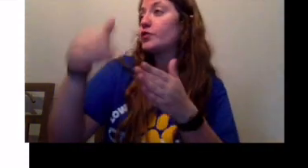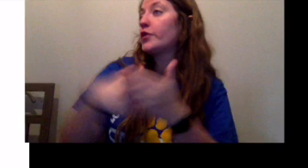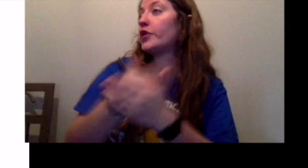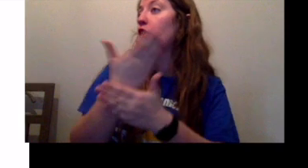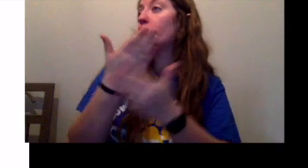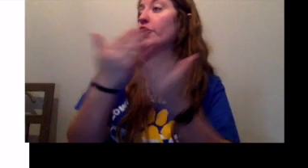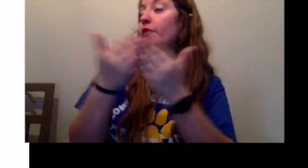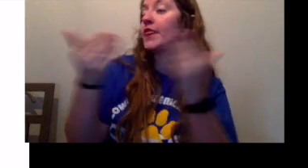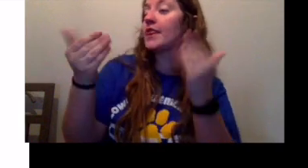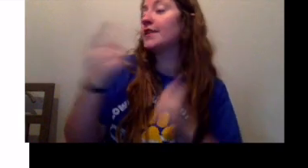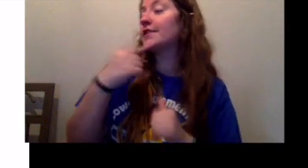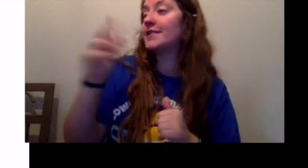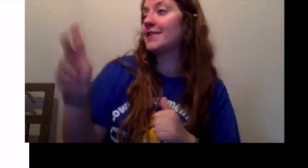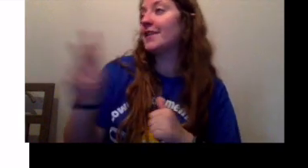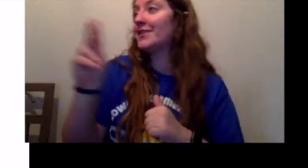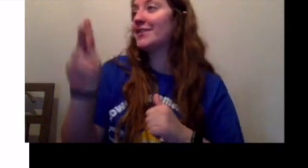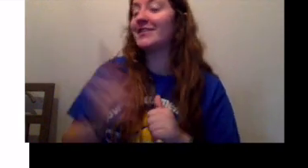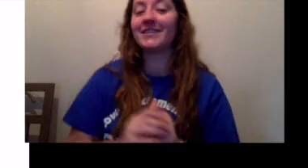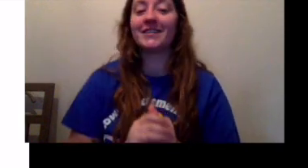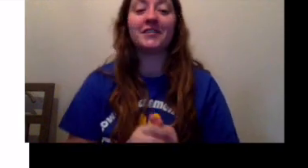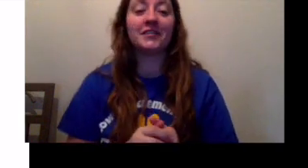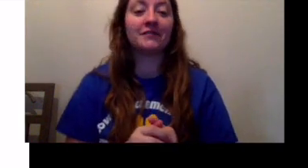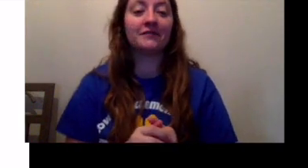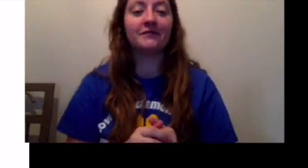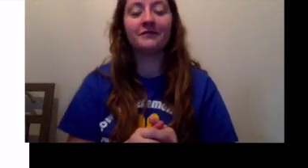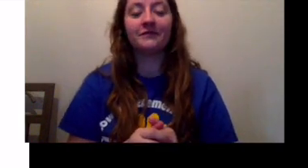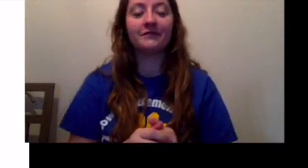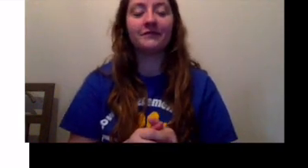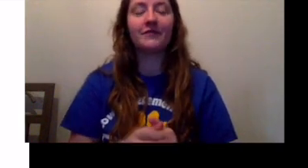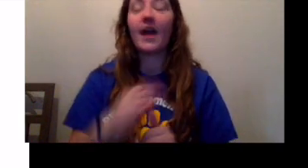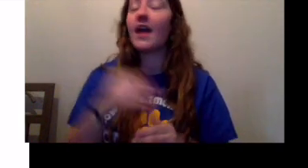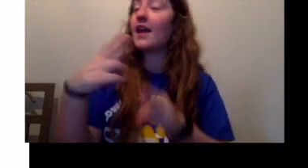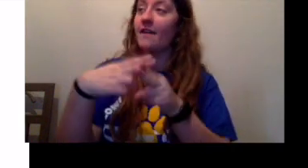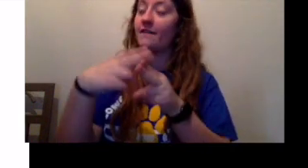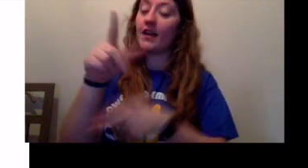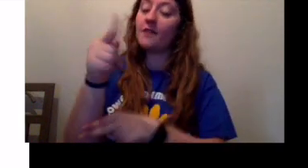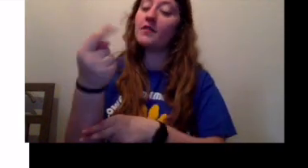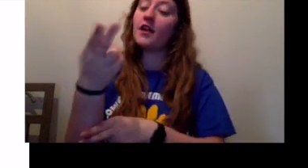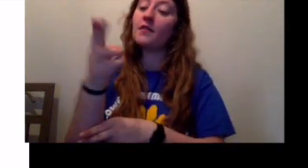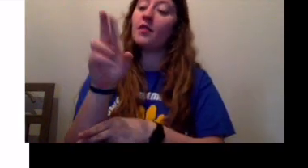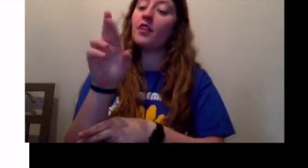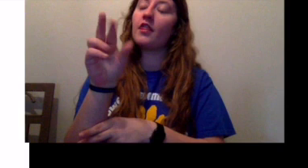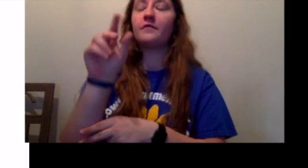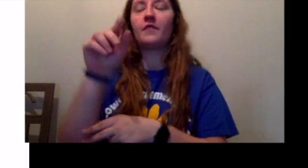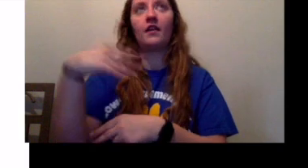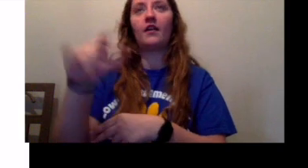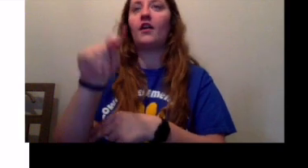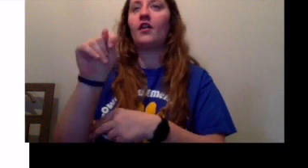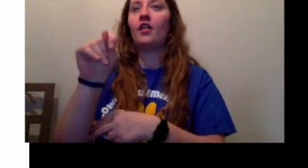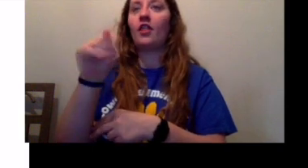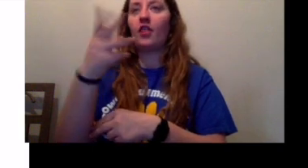Kirsty explained importantly. I have named him Thor, for the god of thunder."